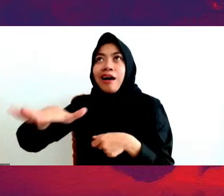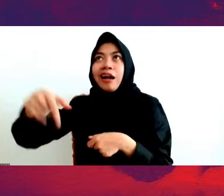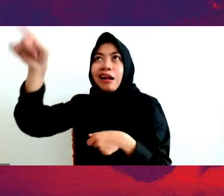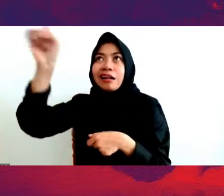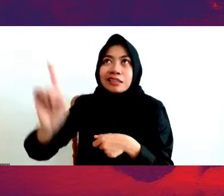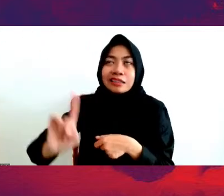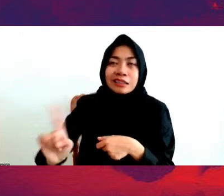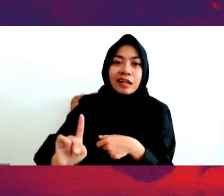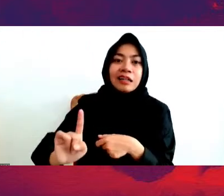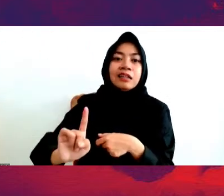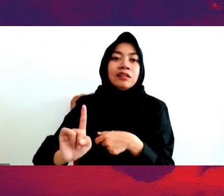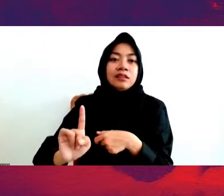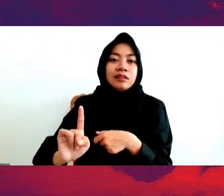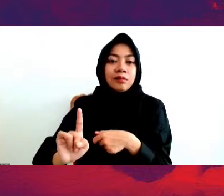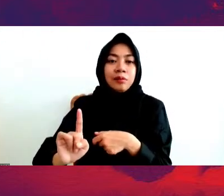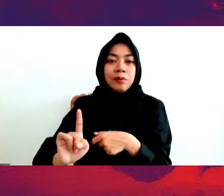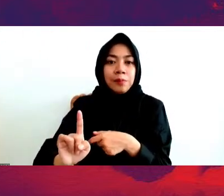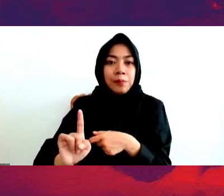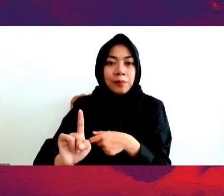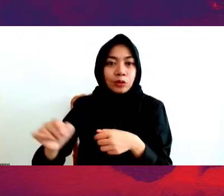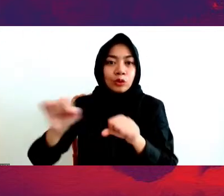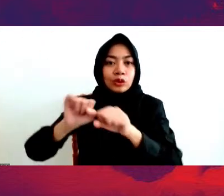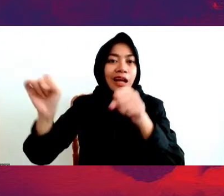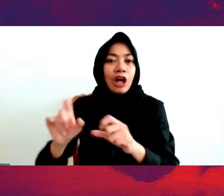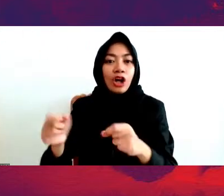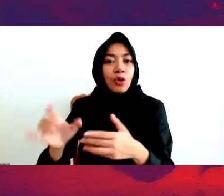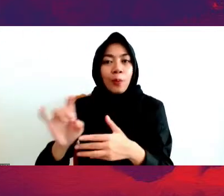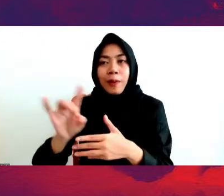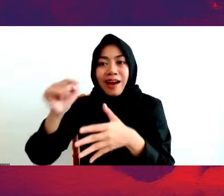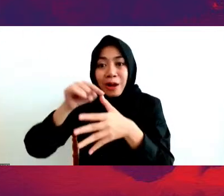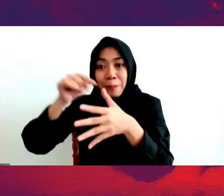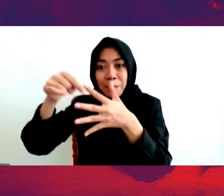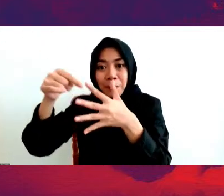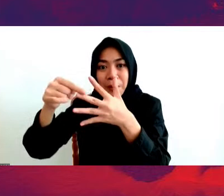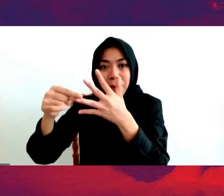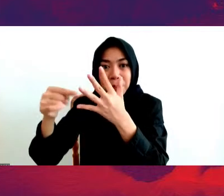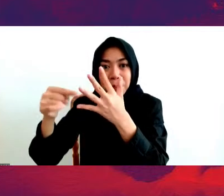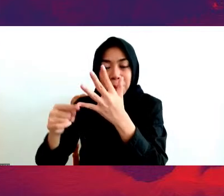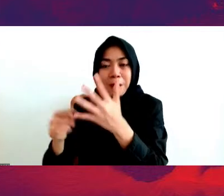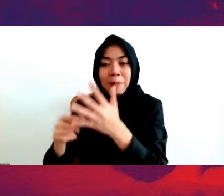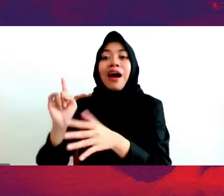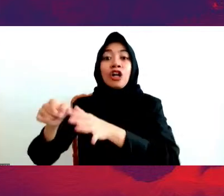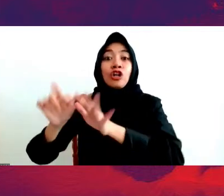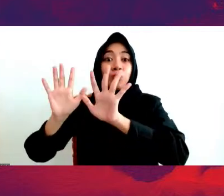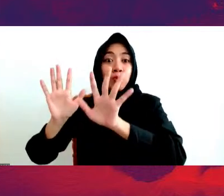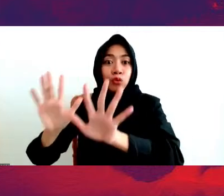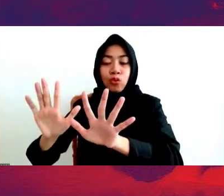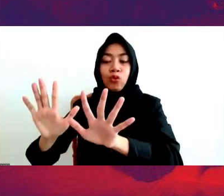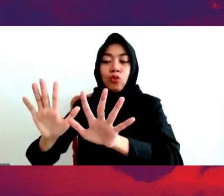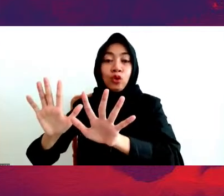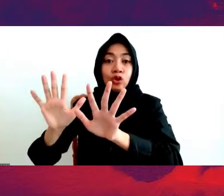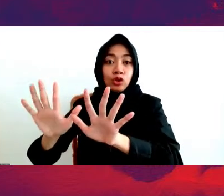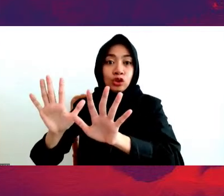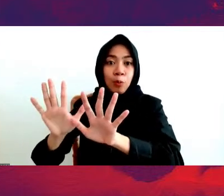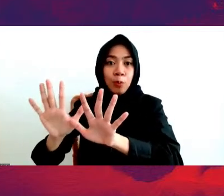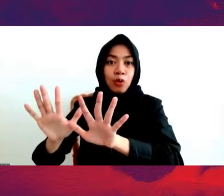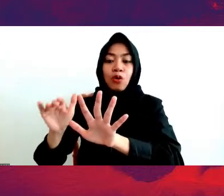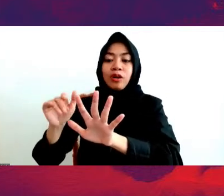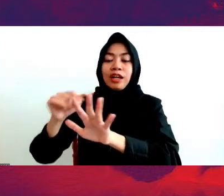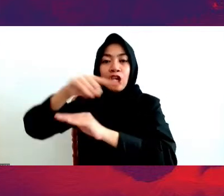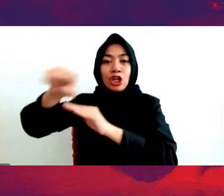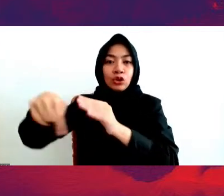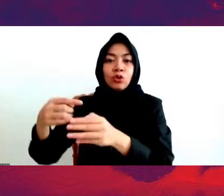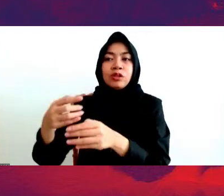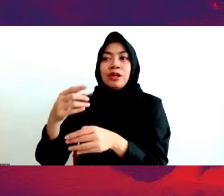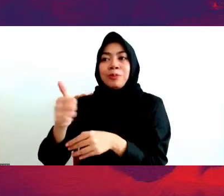and assets, that make up the standard of living. Now, each of these 10 indicators has its own deprivation cutoff.